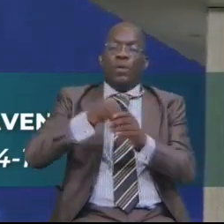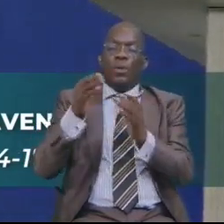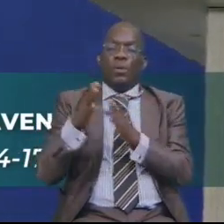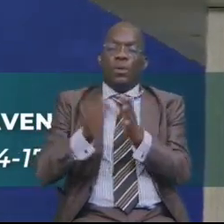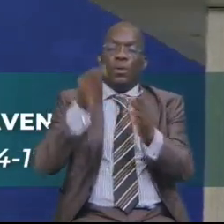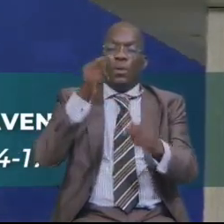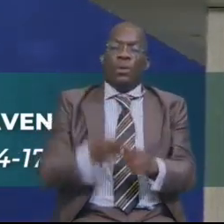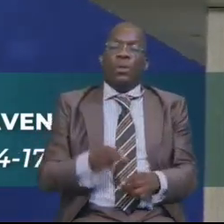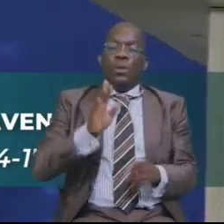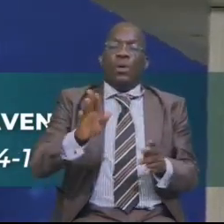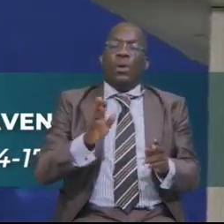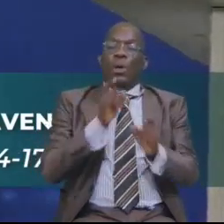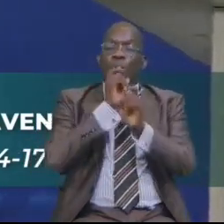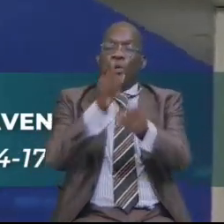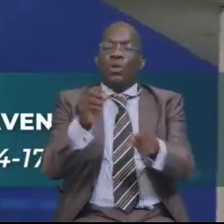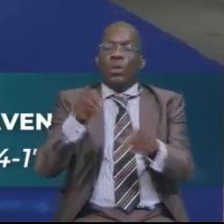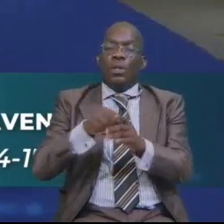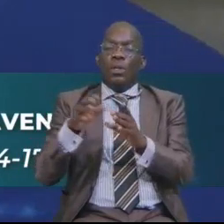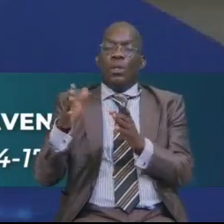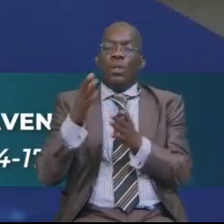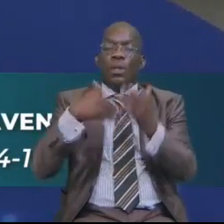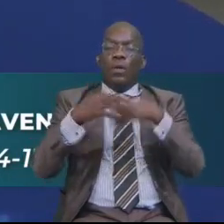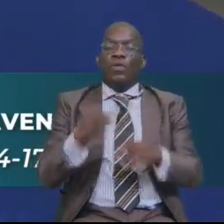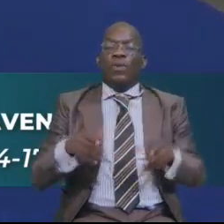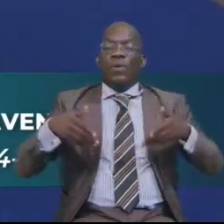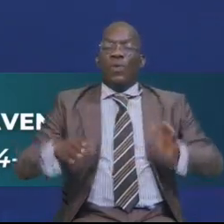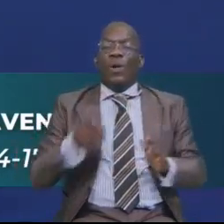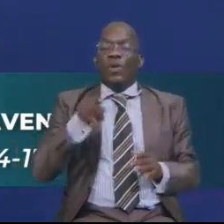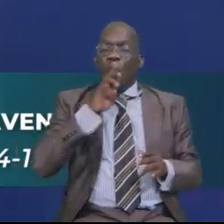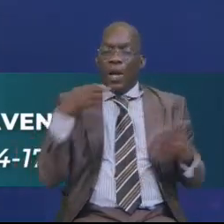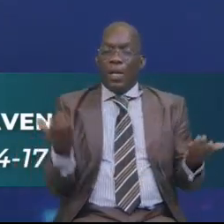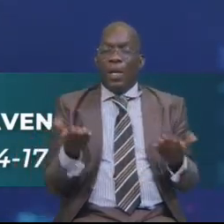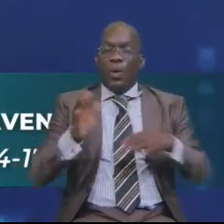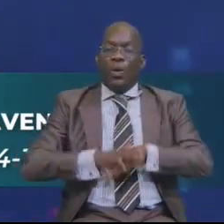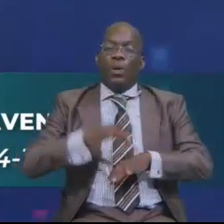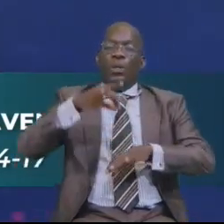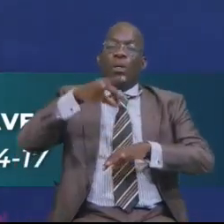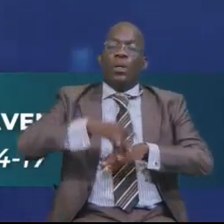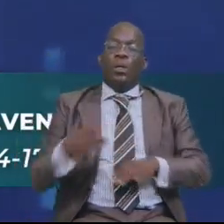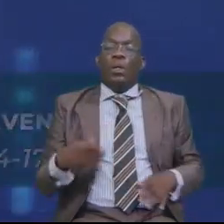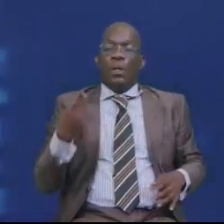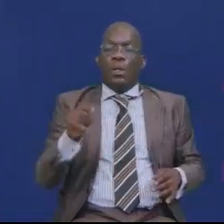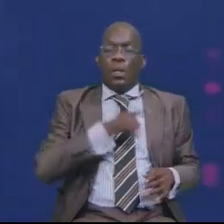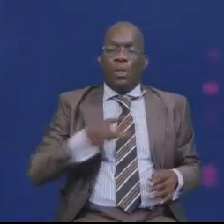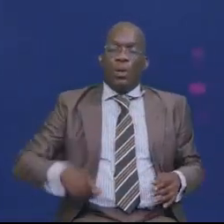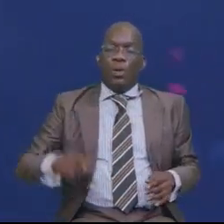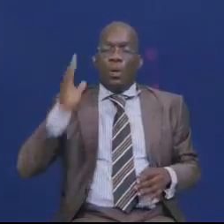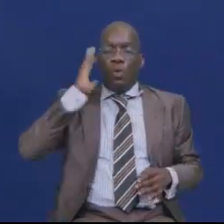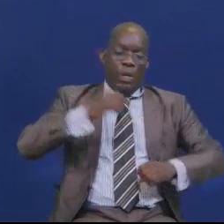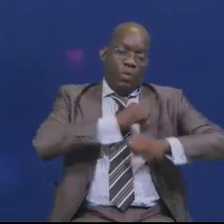heaven while you are here on earth. The Lord will protect your